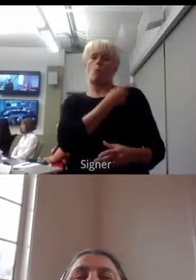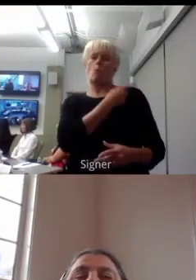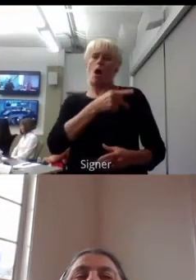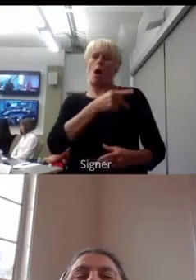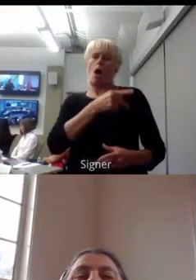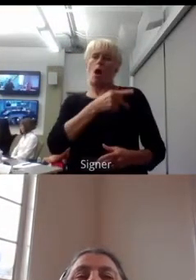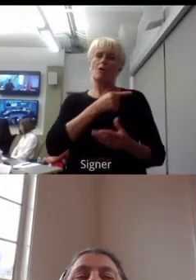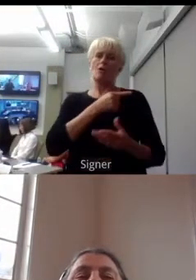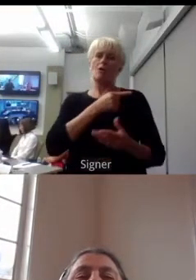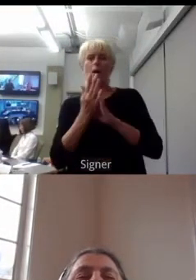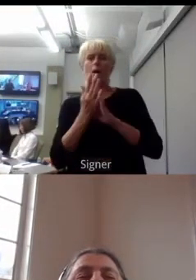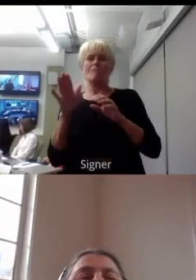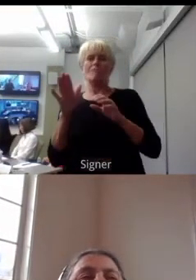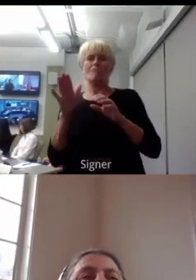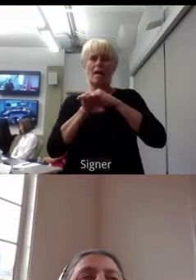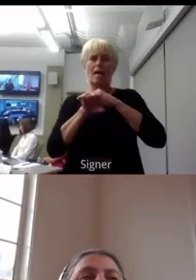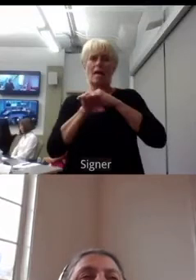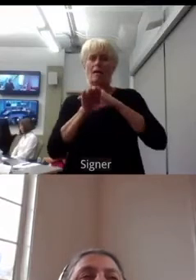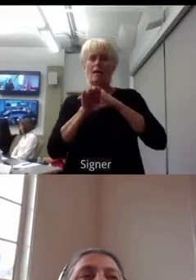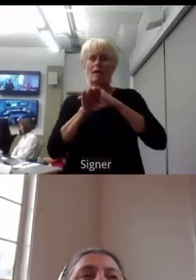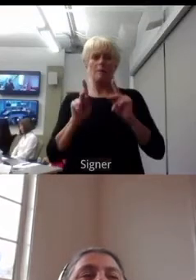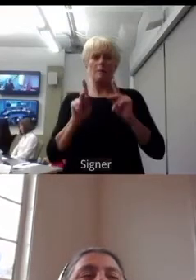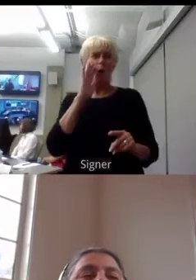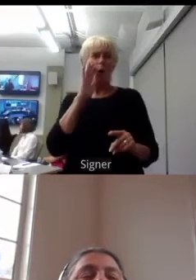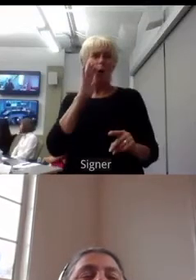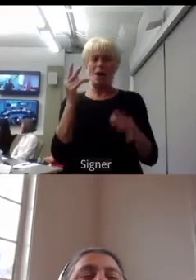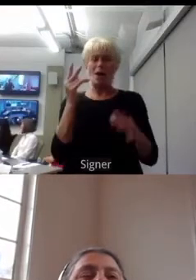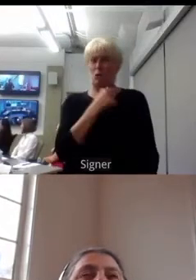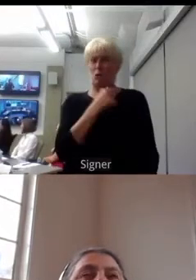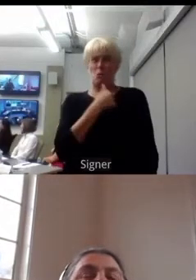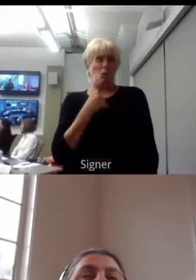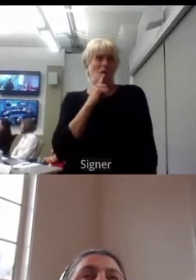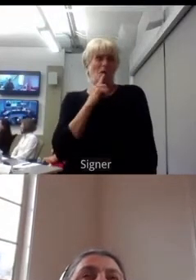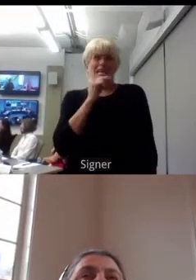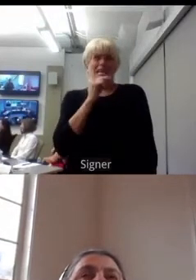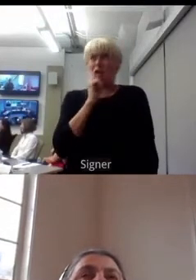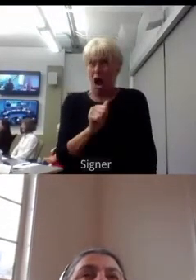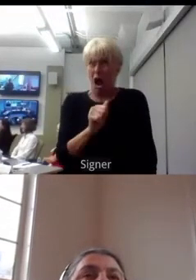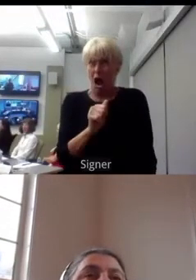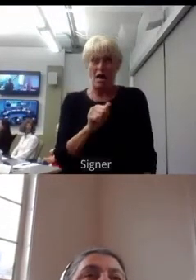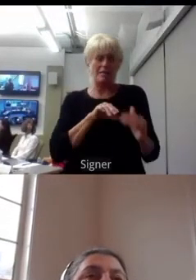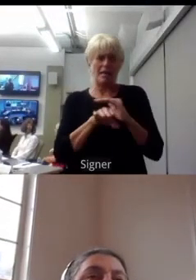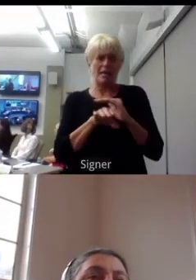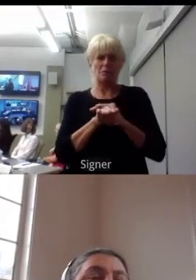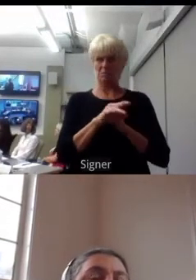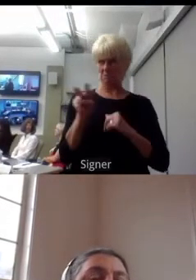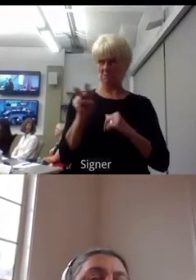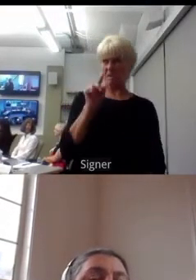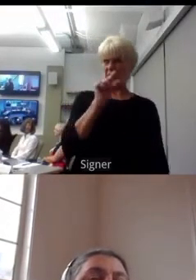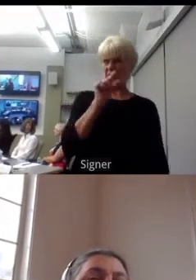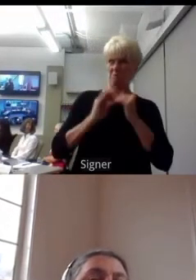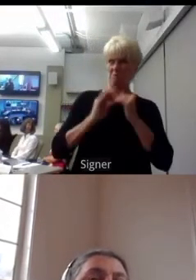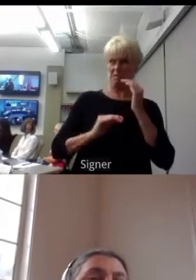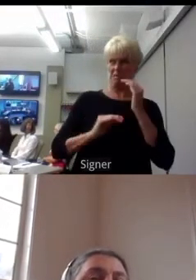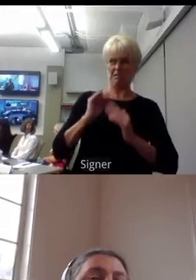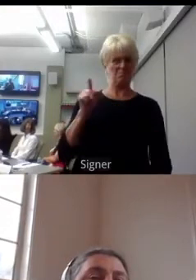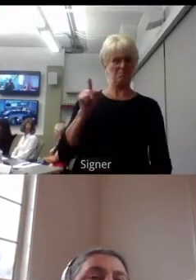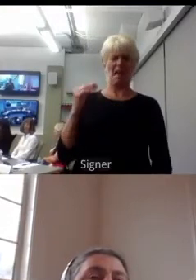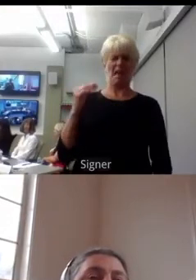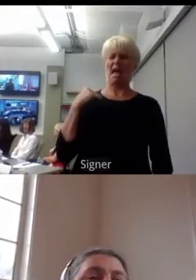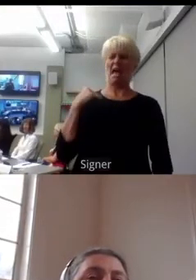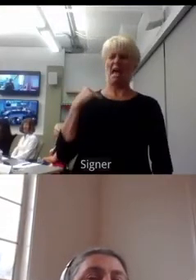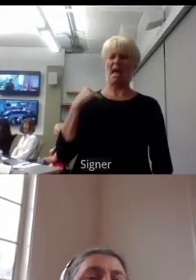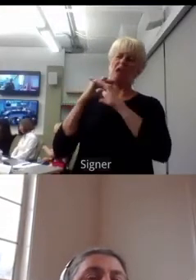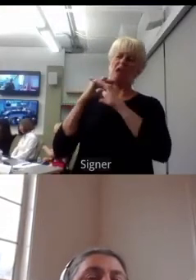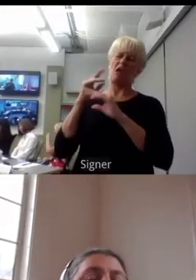They're going to notice that, there's lots of government buildings, that there are barriers to people getting public services. And so if we say we're going to